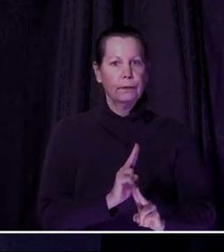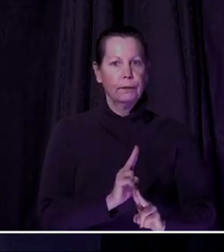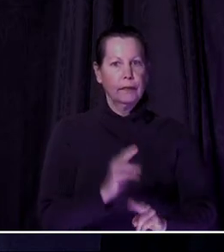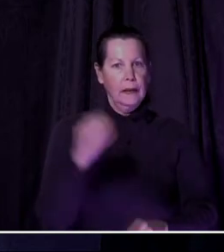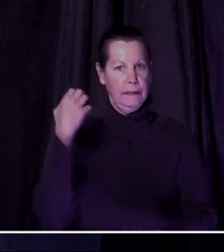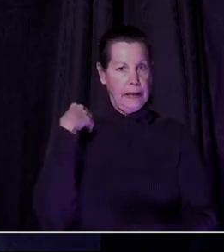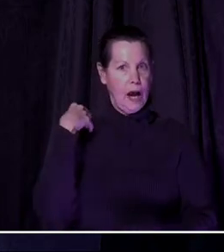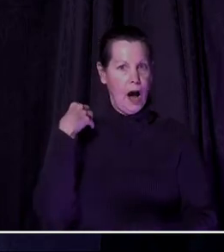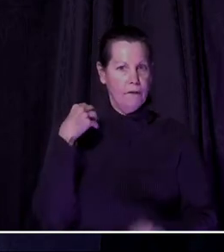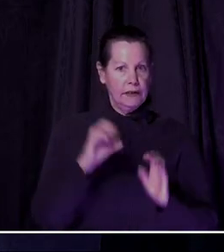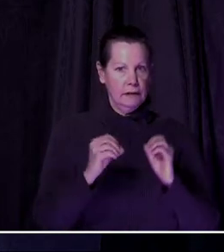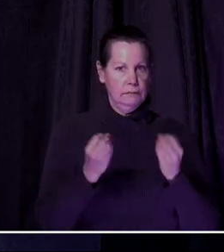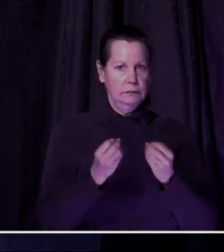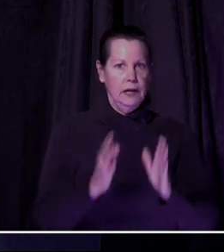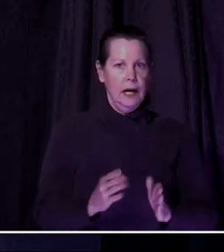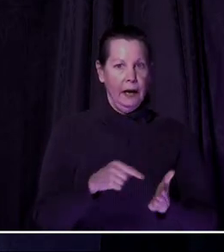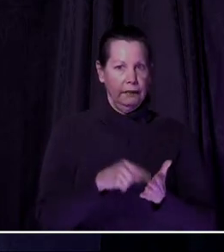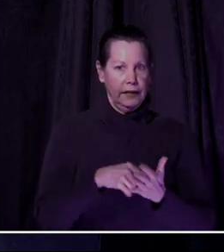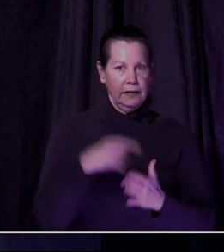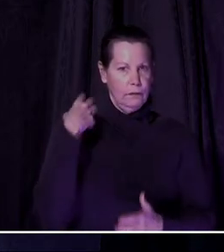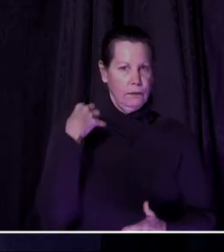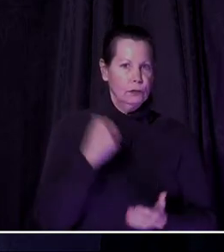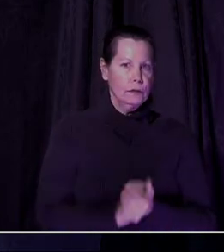office of these officials,